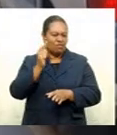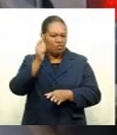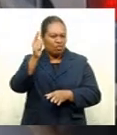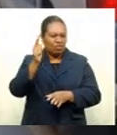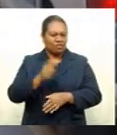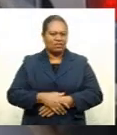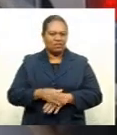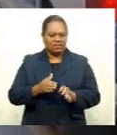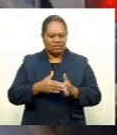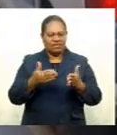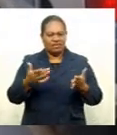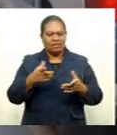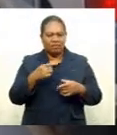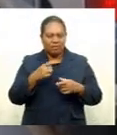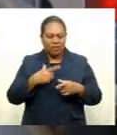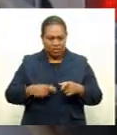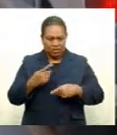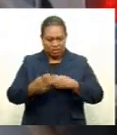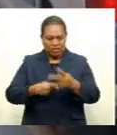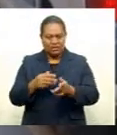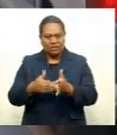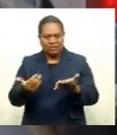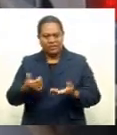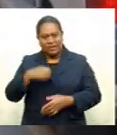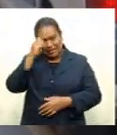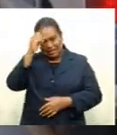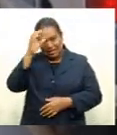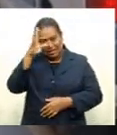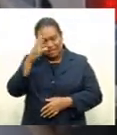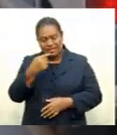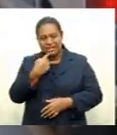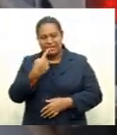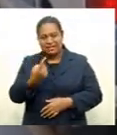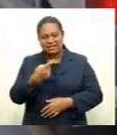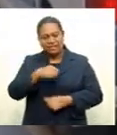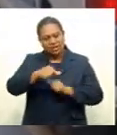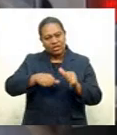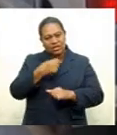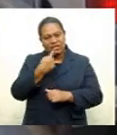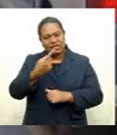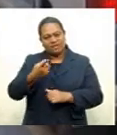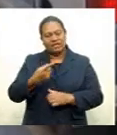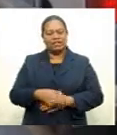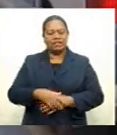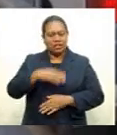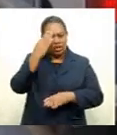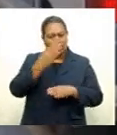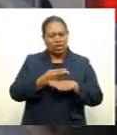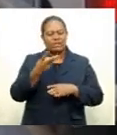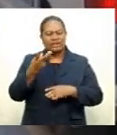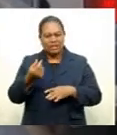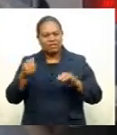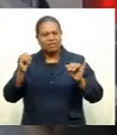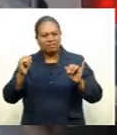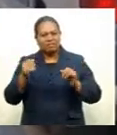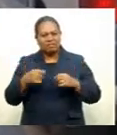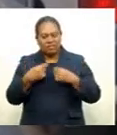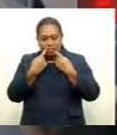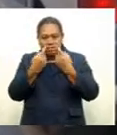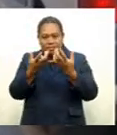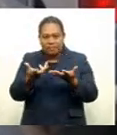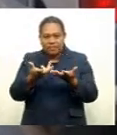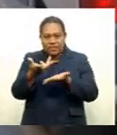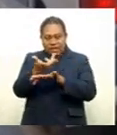during this time of crisis. Fiji Taxi Association Secretary Ashwin Lal says they hope some of the issues they raised during